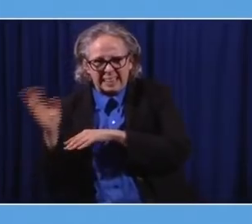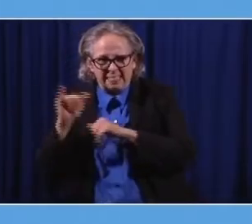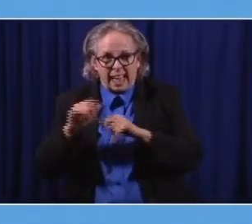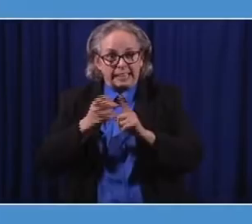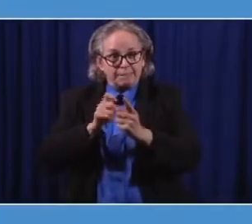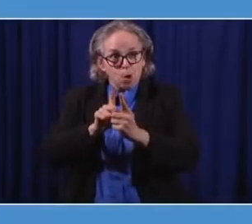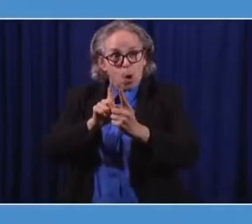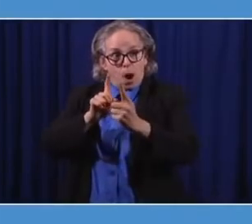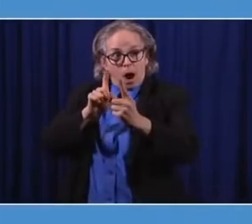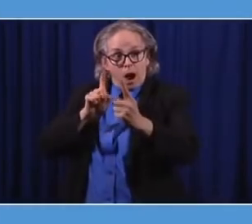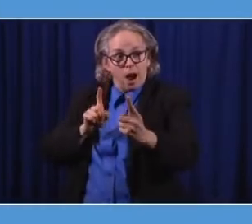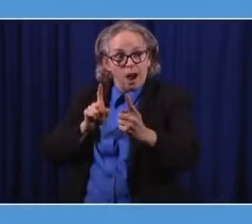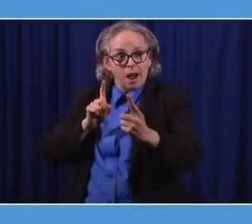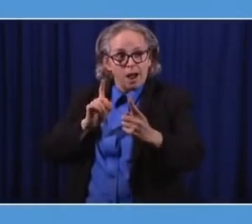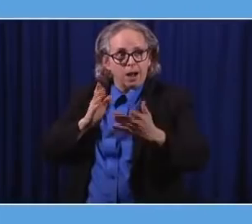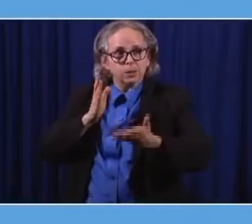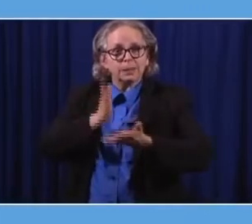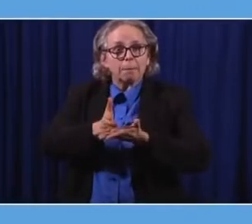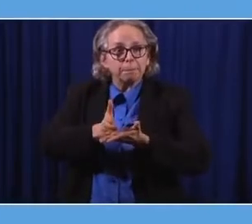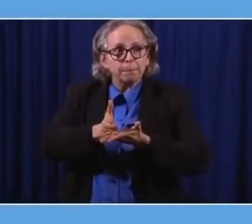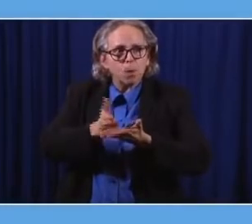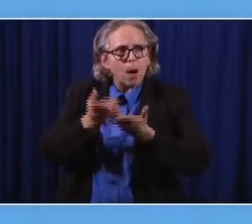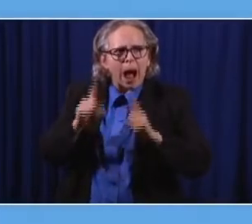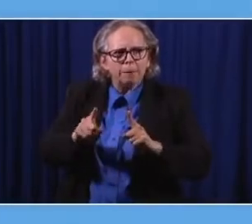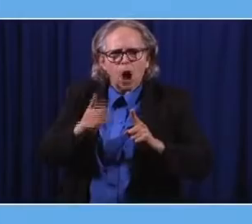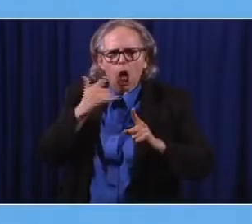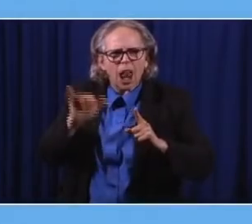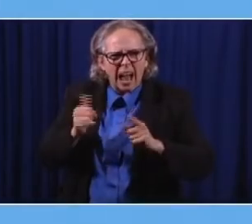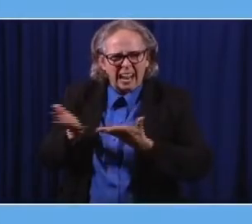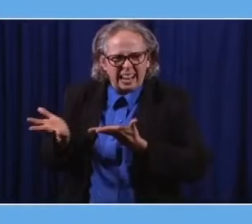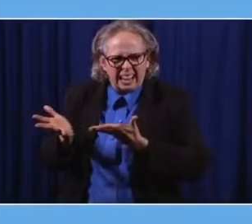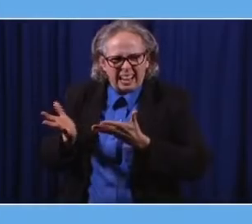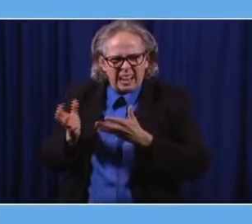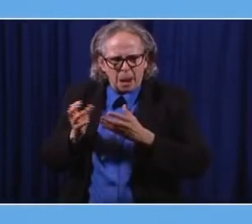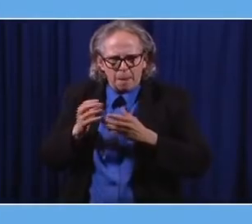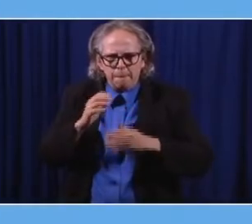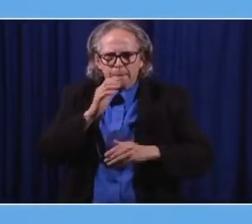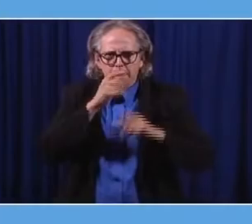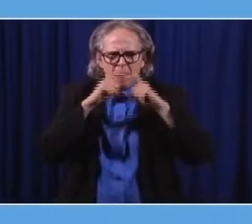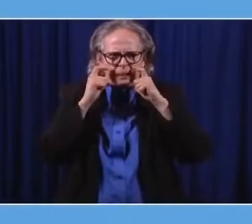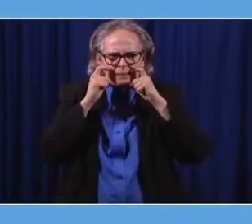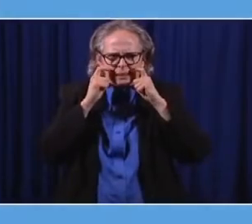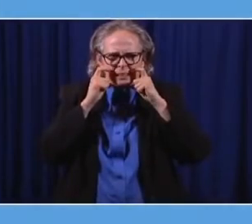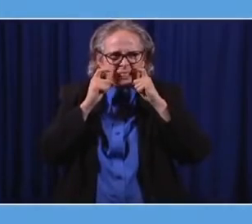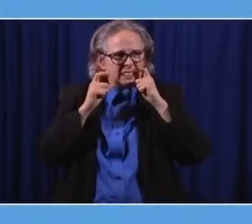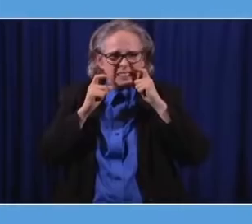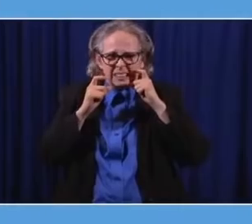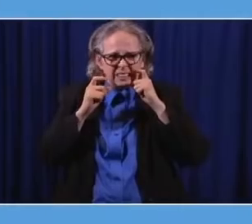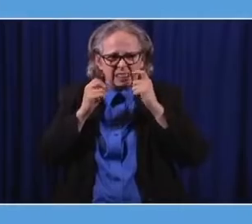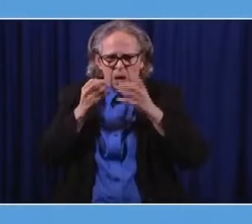mask, and suddenly an outbreak, and another,